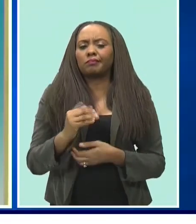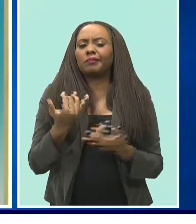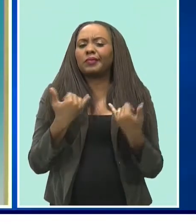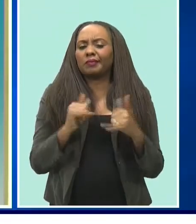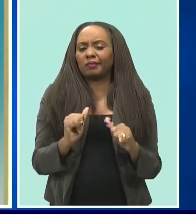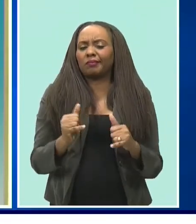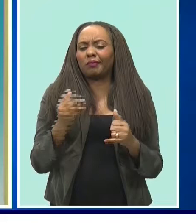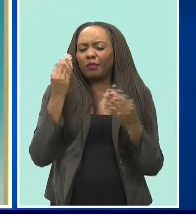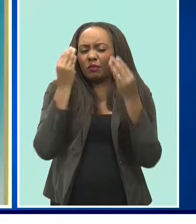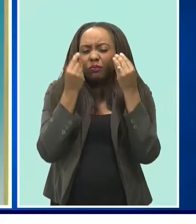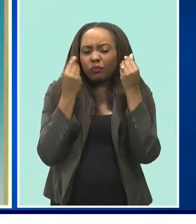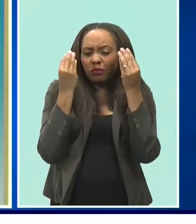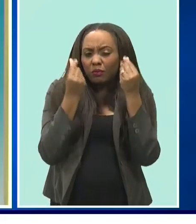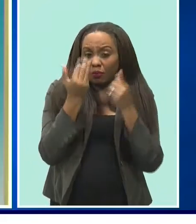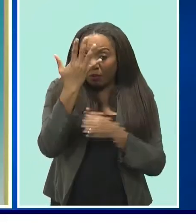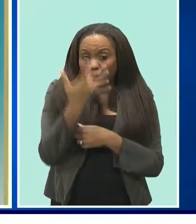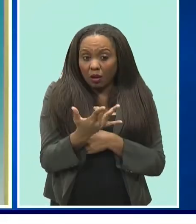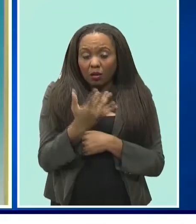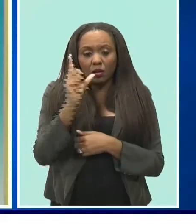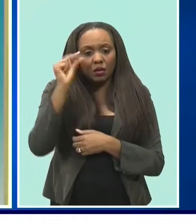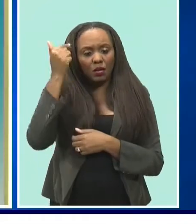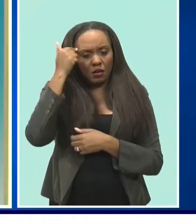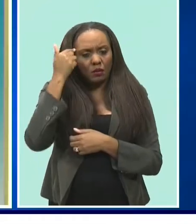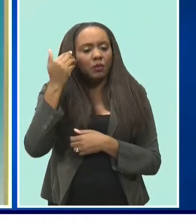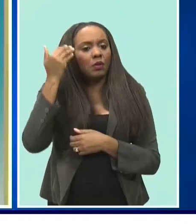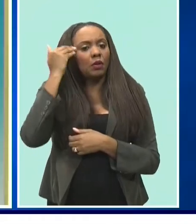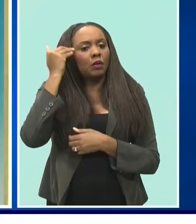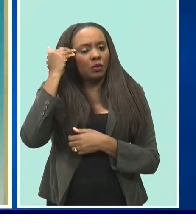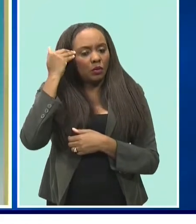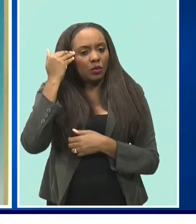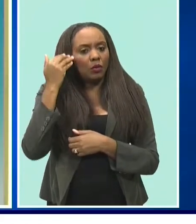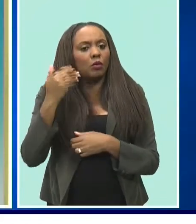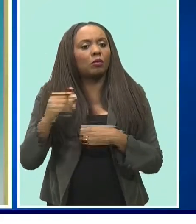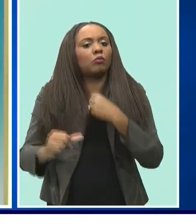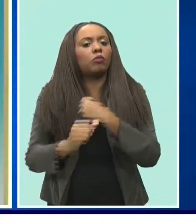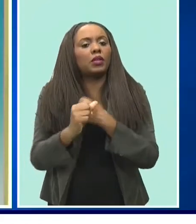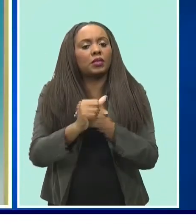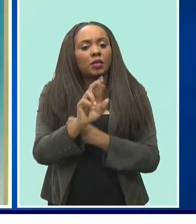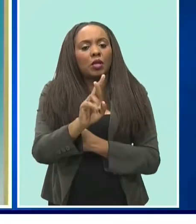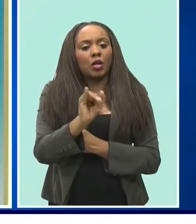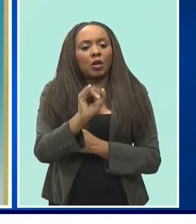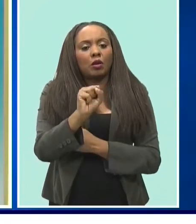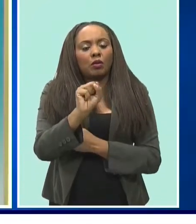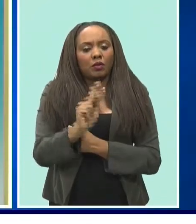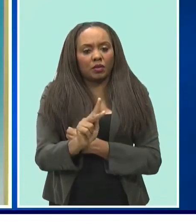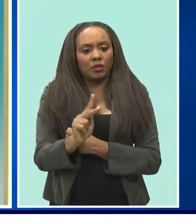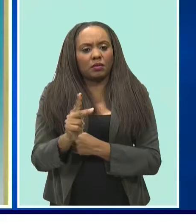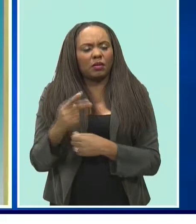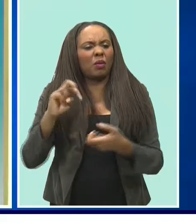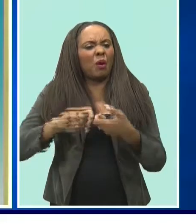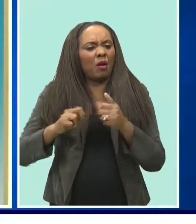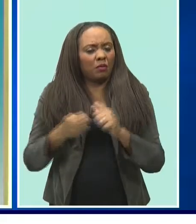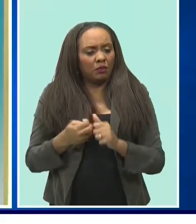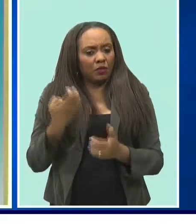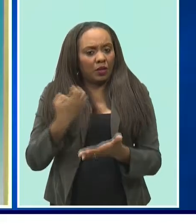because they themselves know of both plights and the economical drain as well.